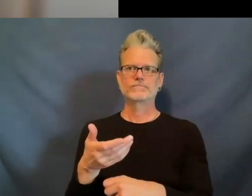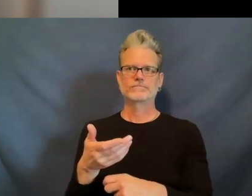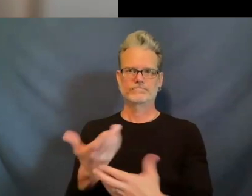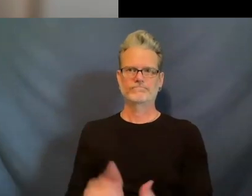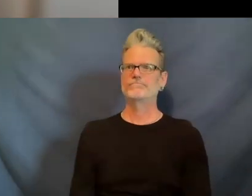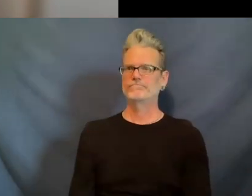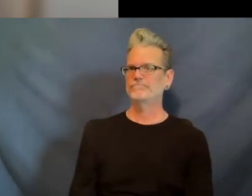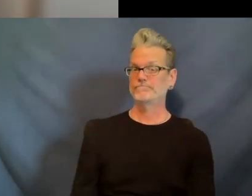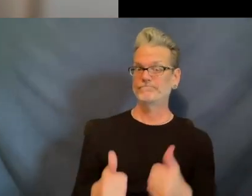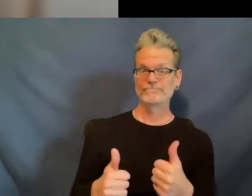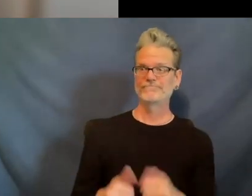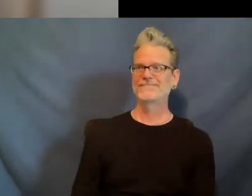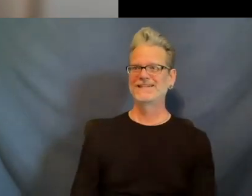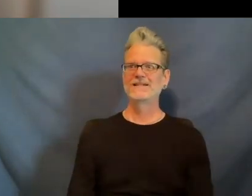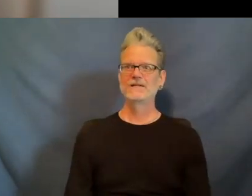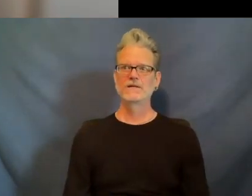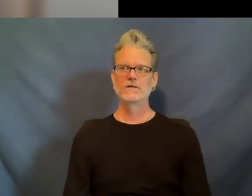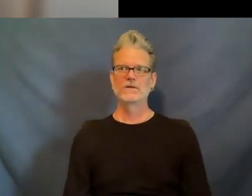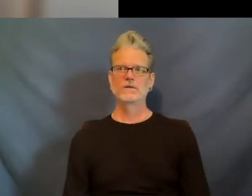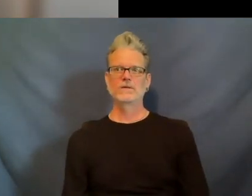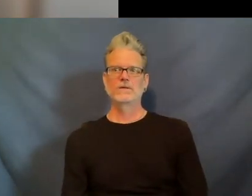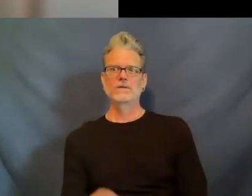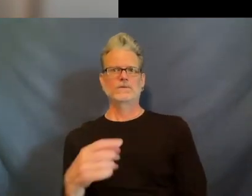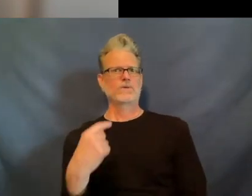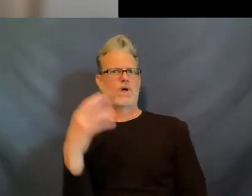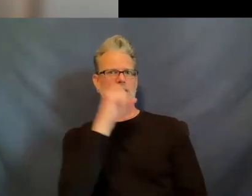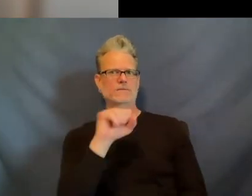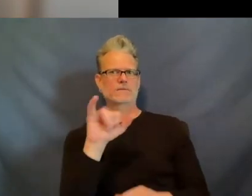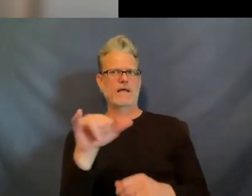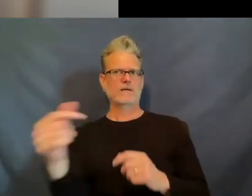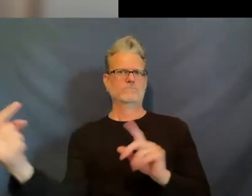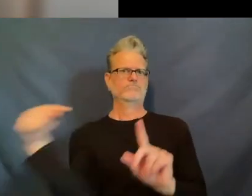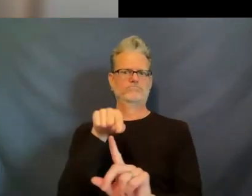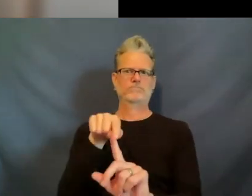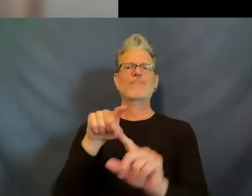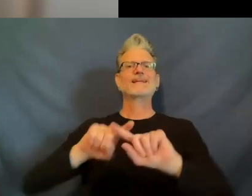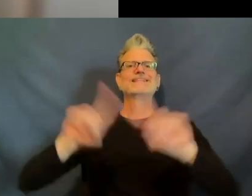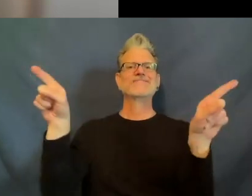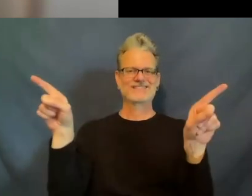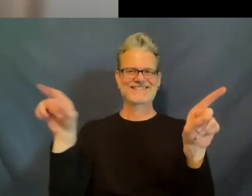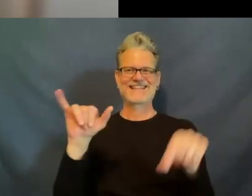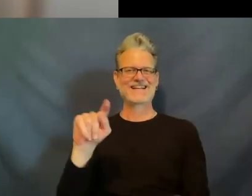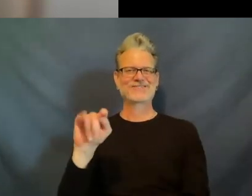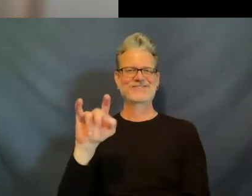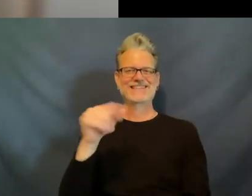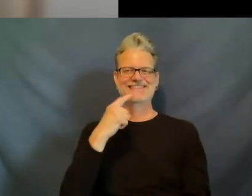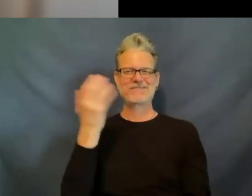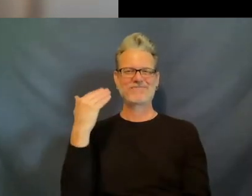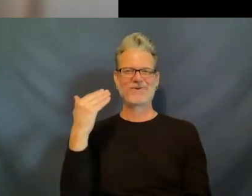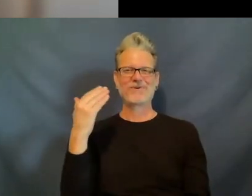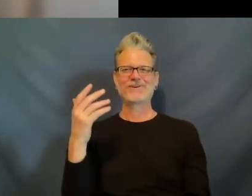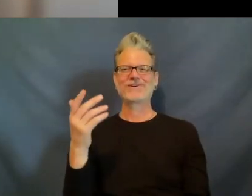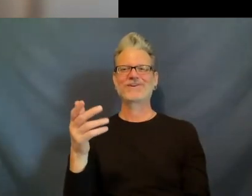Awesome. So then I guess that goes back to like the differences then again, like what Trinity was saying before, you have to look at like the total